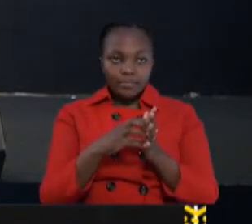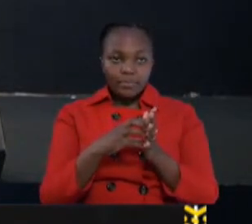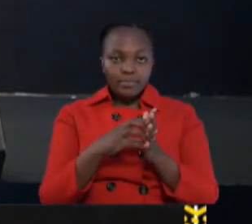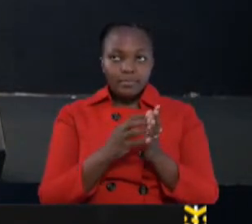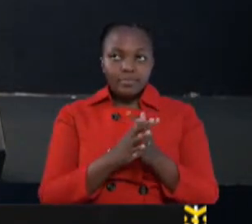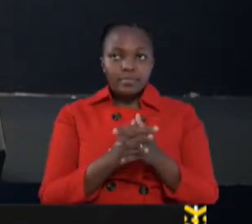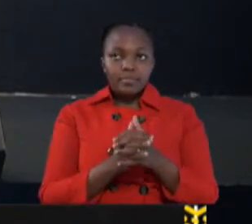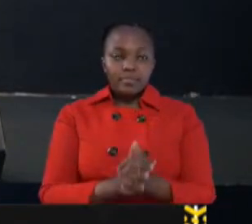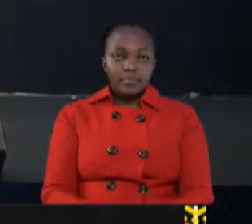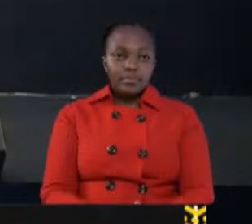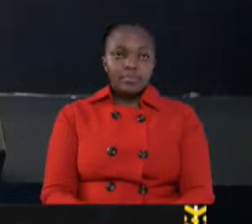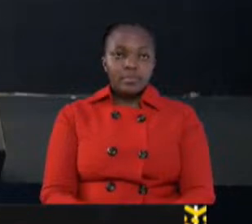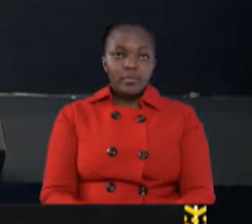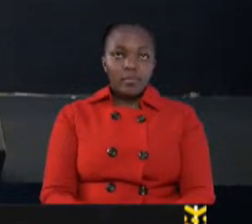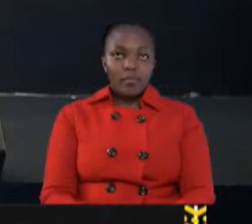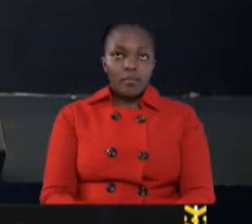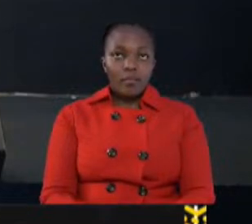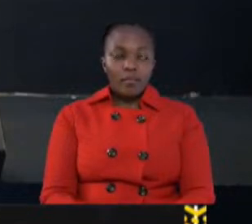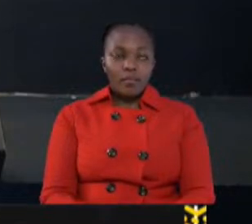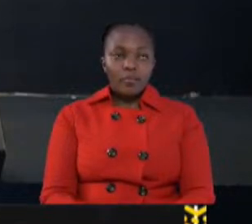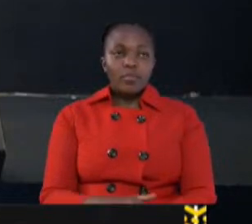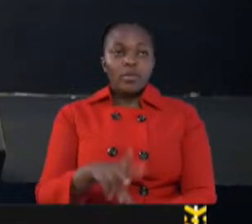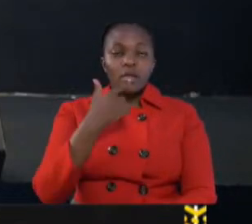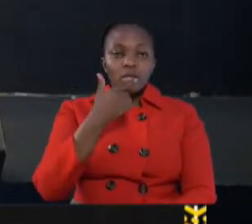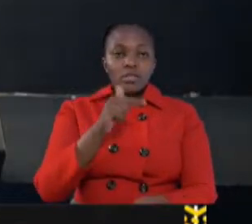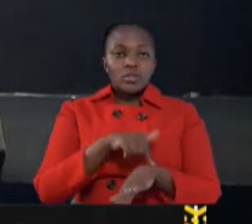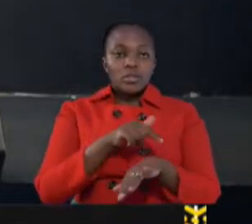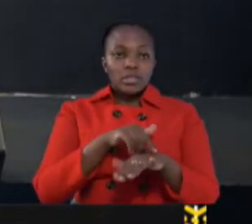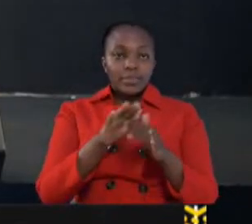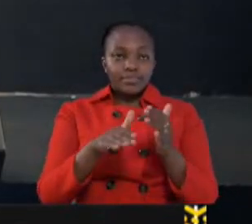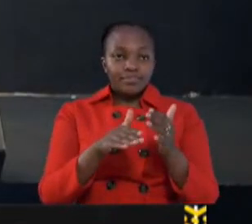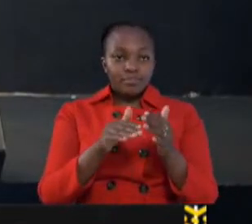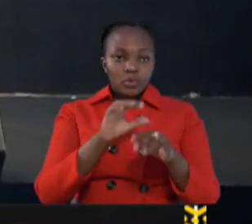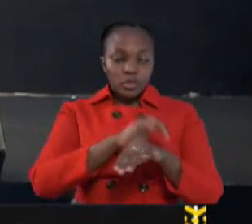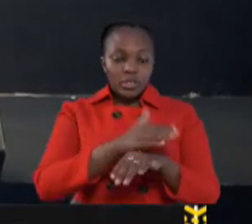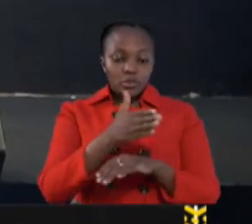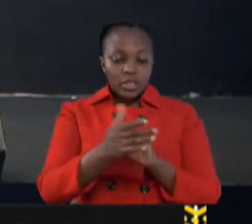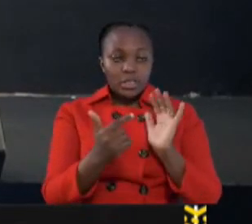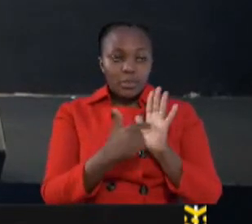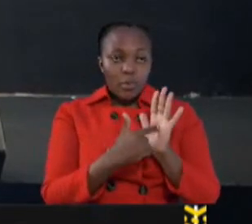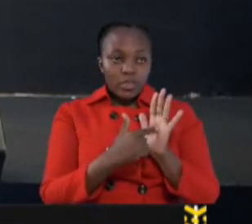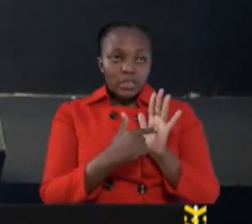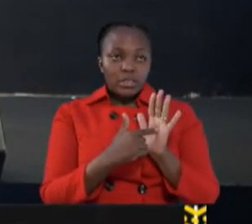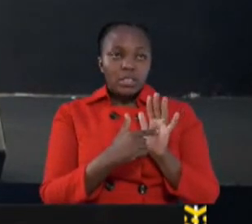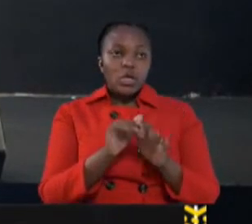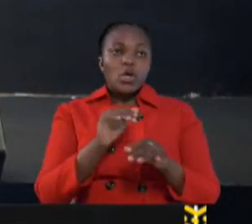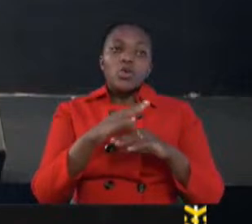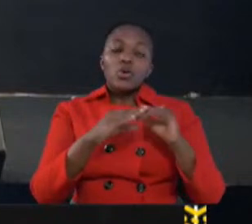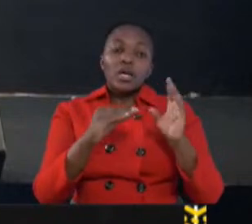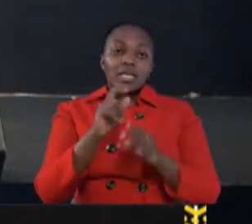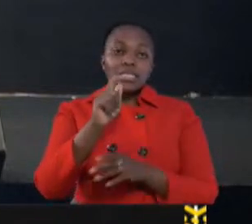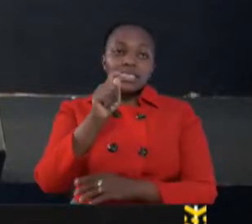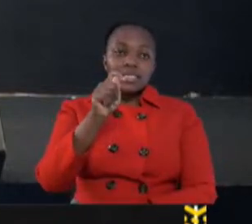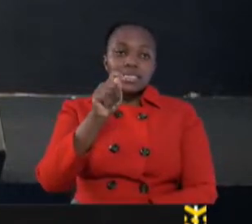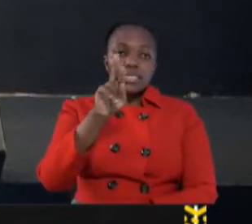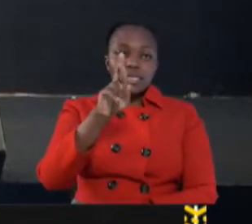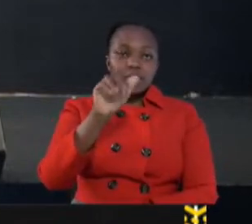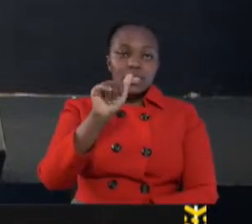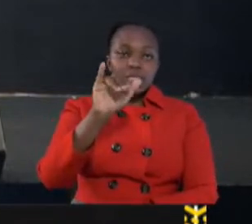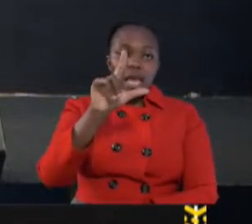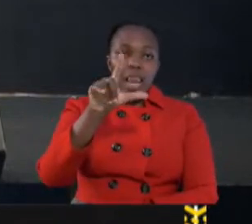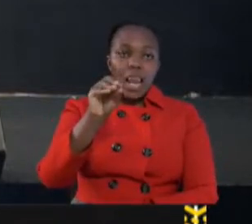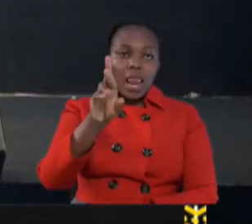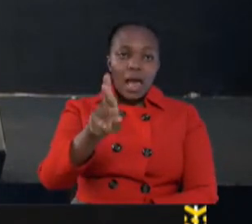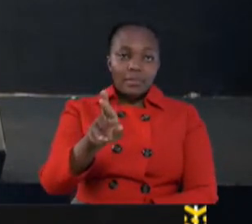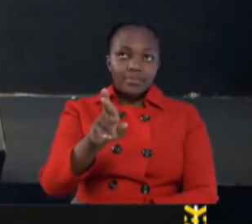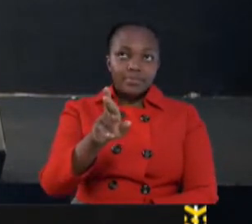have when you get to this juncture, you create your trailer, you put it out there, you go for